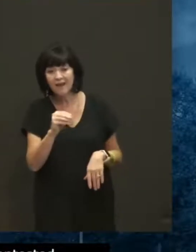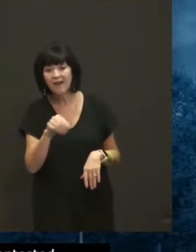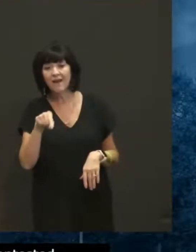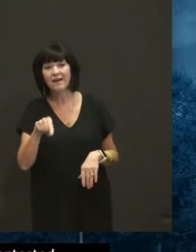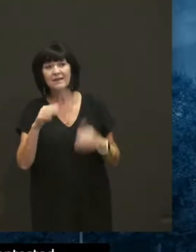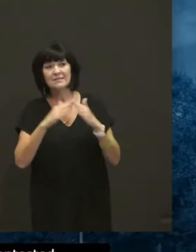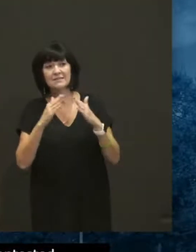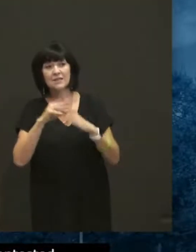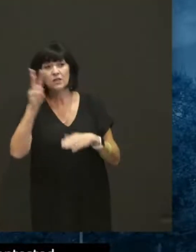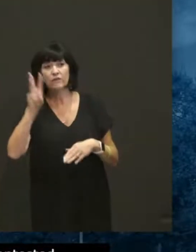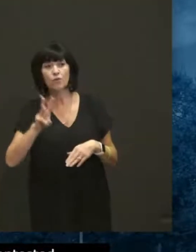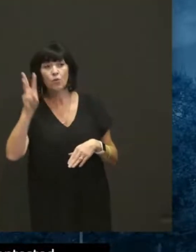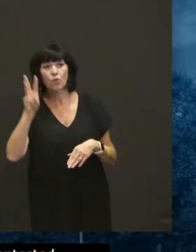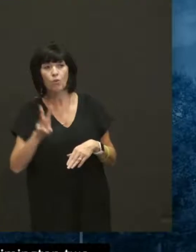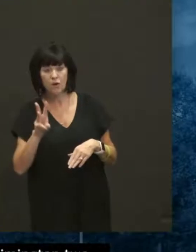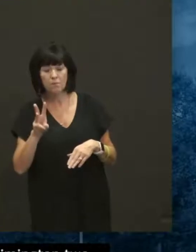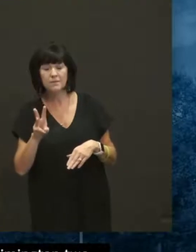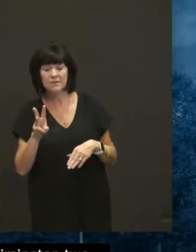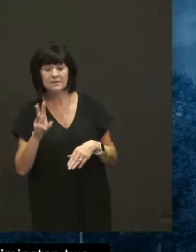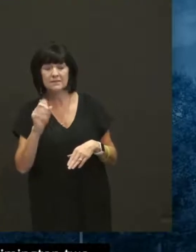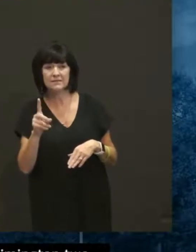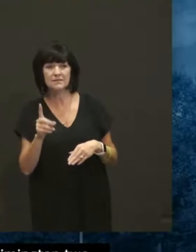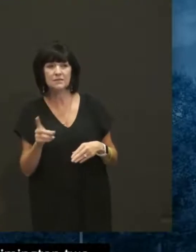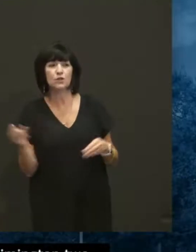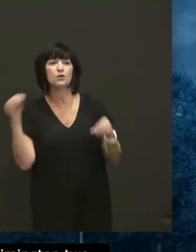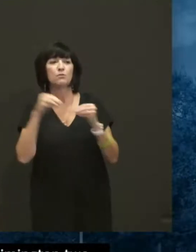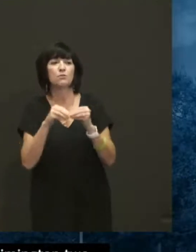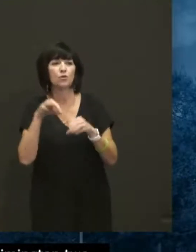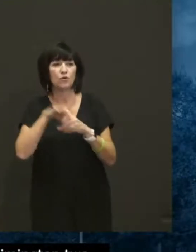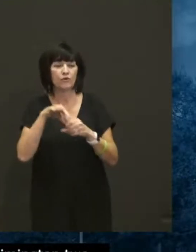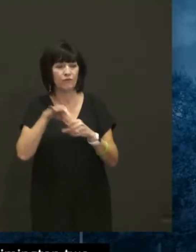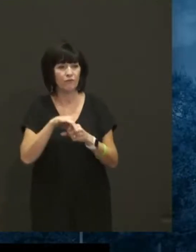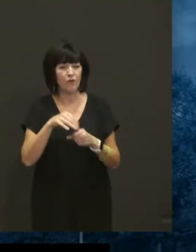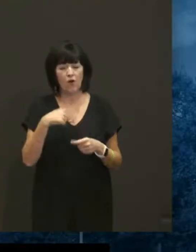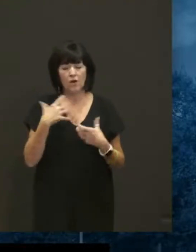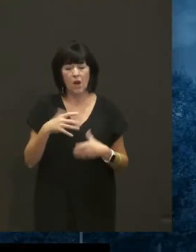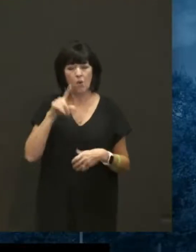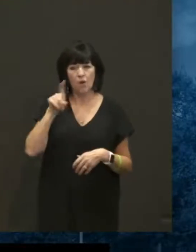voted. Do you mind if I ask one more question? I Sure. just got an email from one of my colleagues who wanted